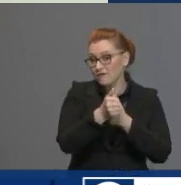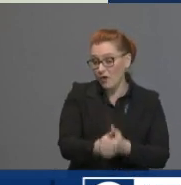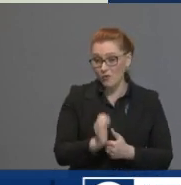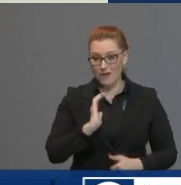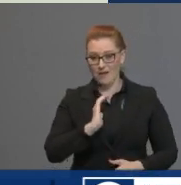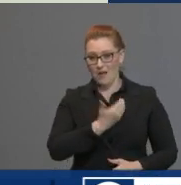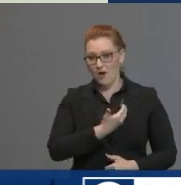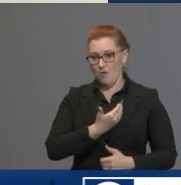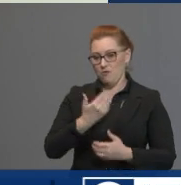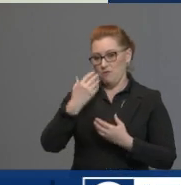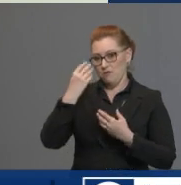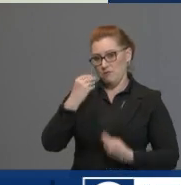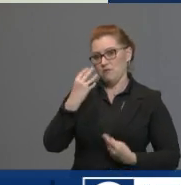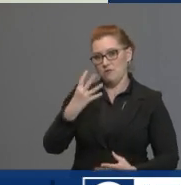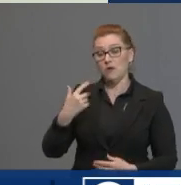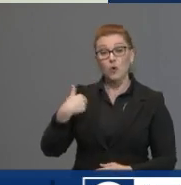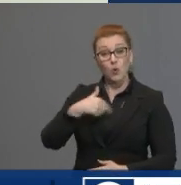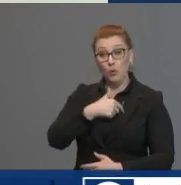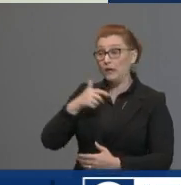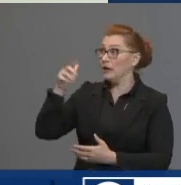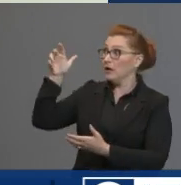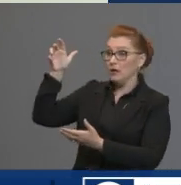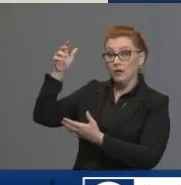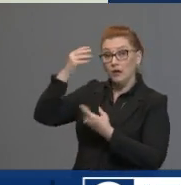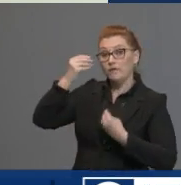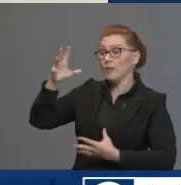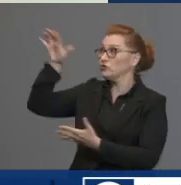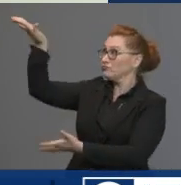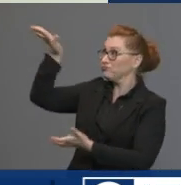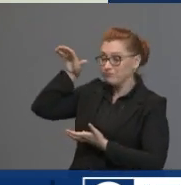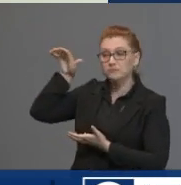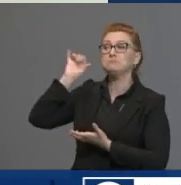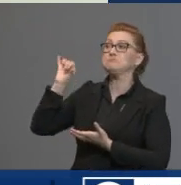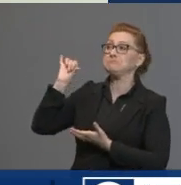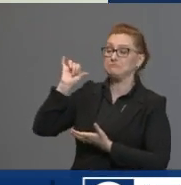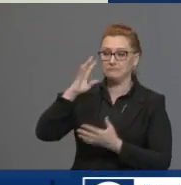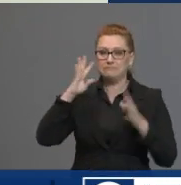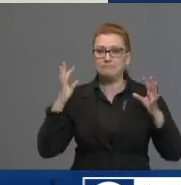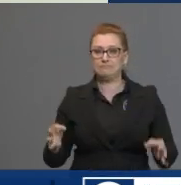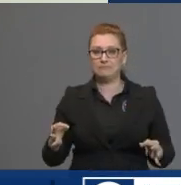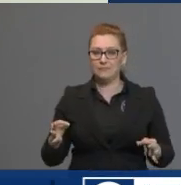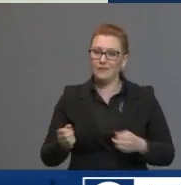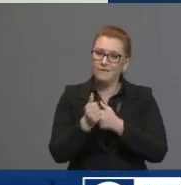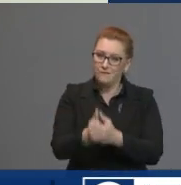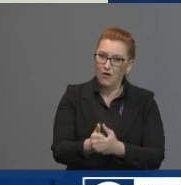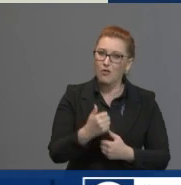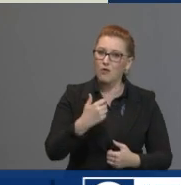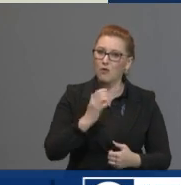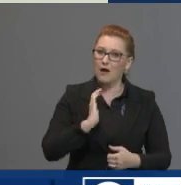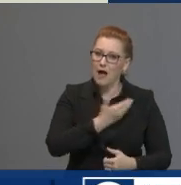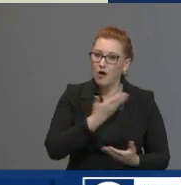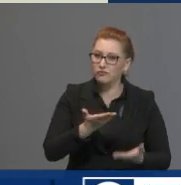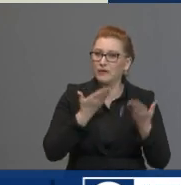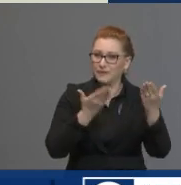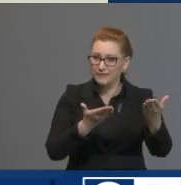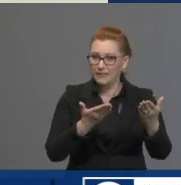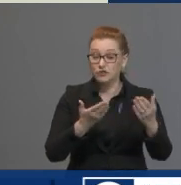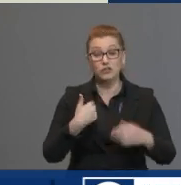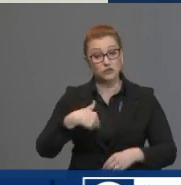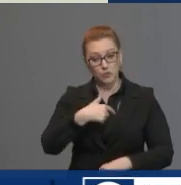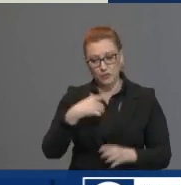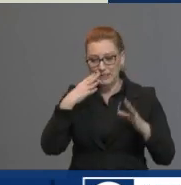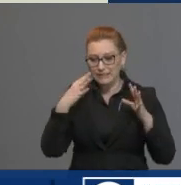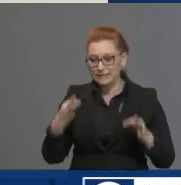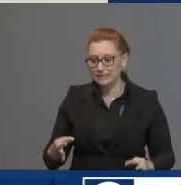we've made over the course of time to protect public health, to ramp up what